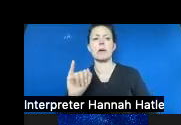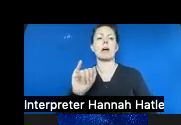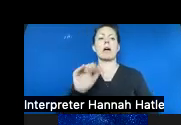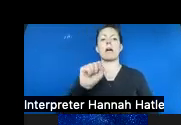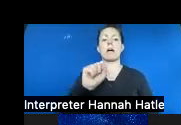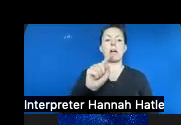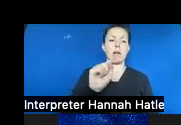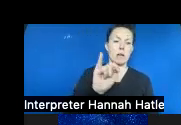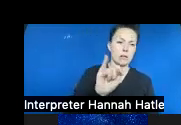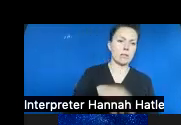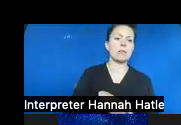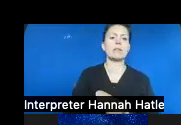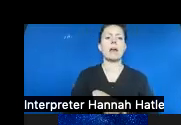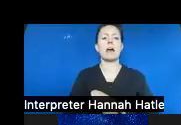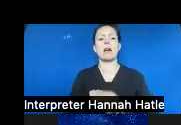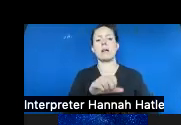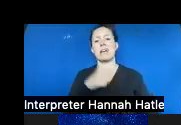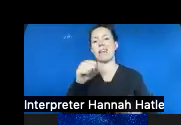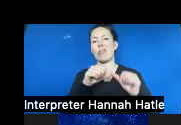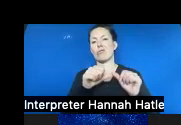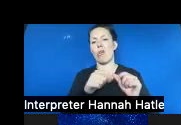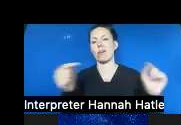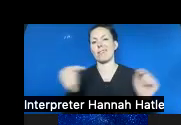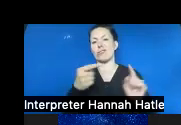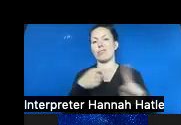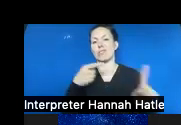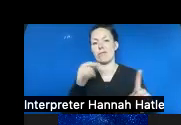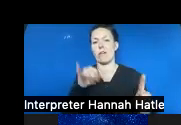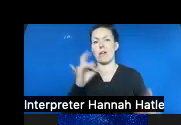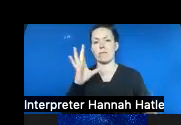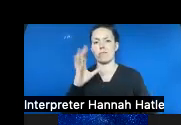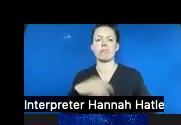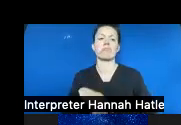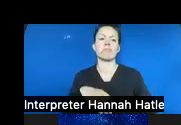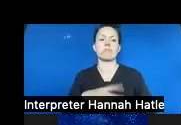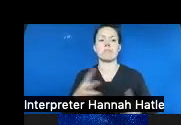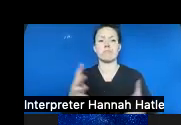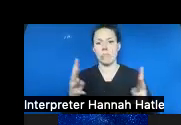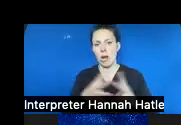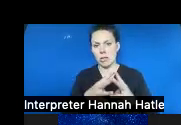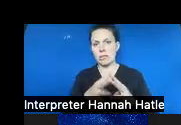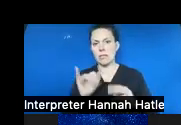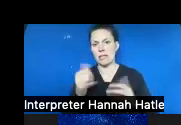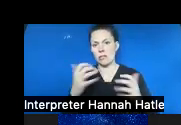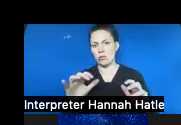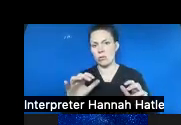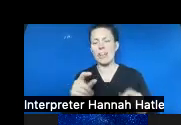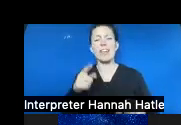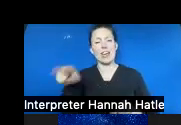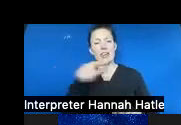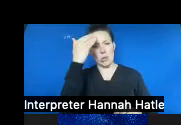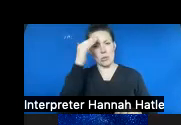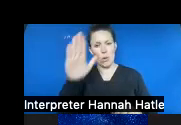diseases, and then chronic injuries from the violence, unwanted pregnancies. And, we know how our bodies are. We